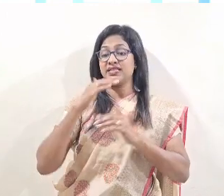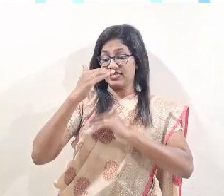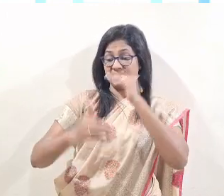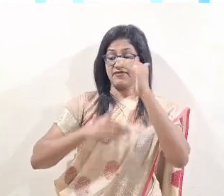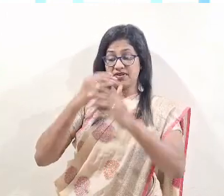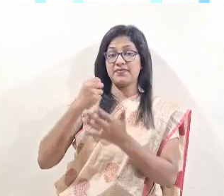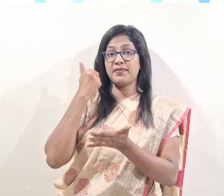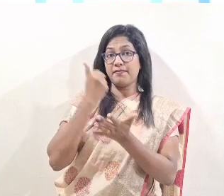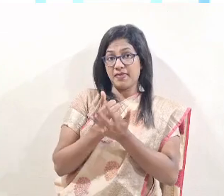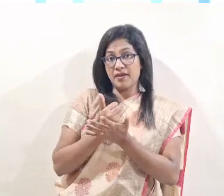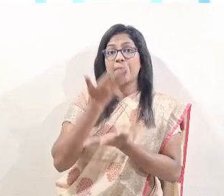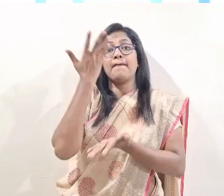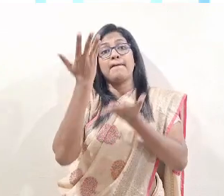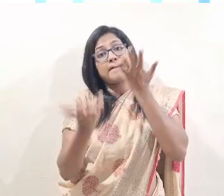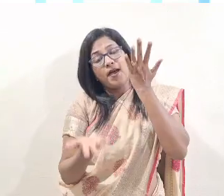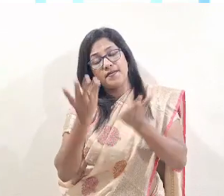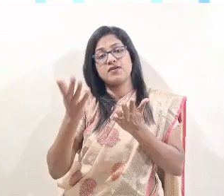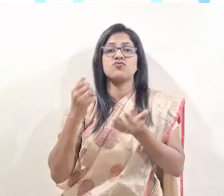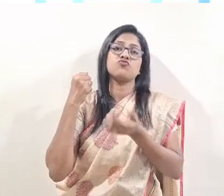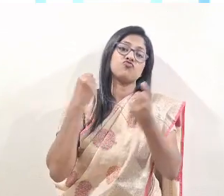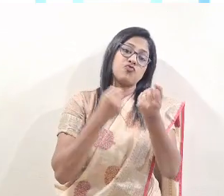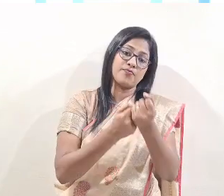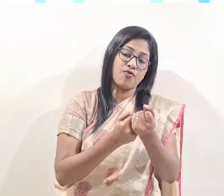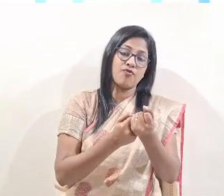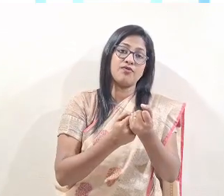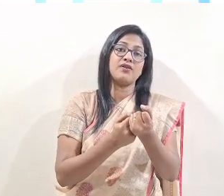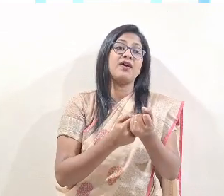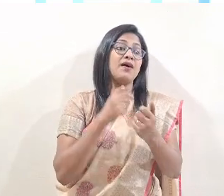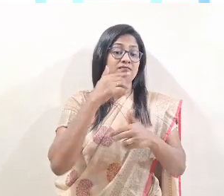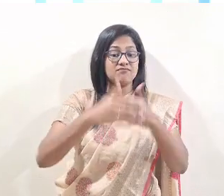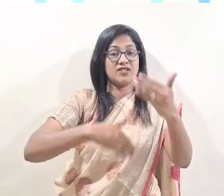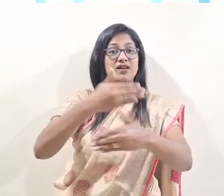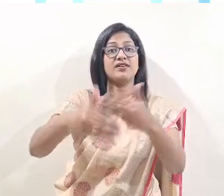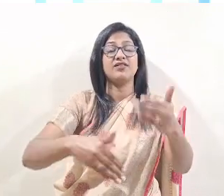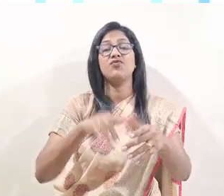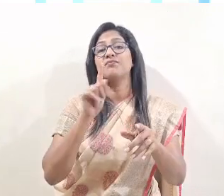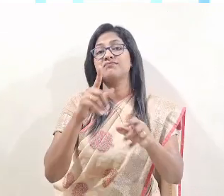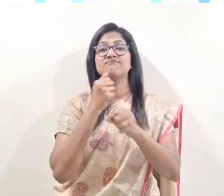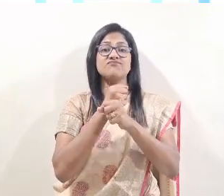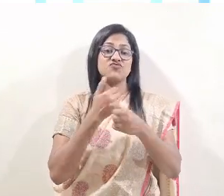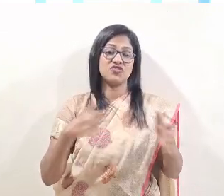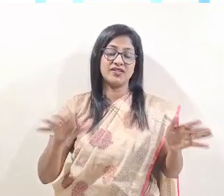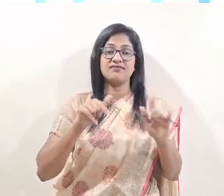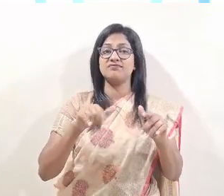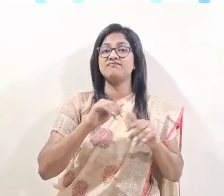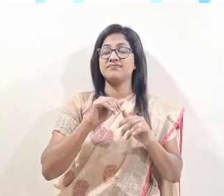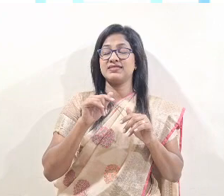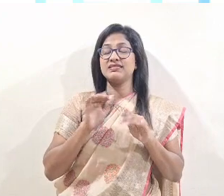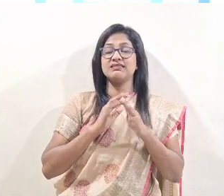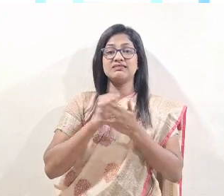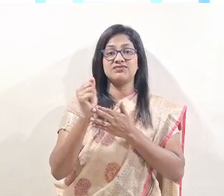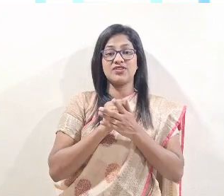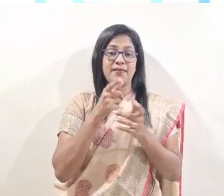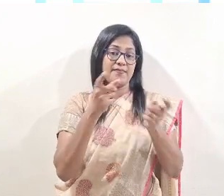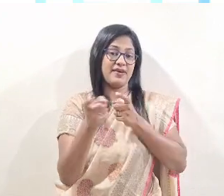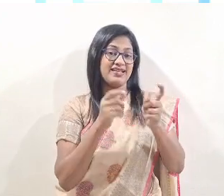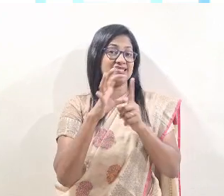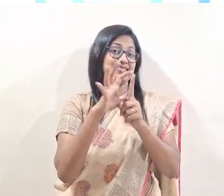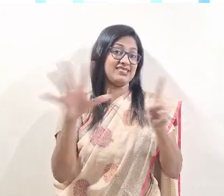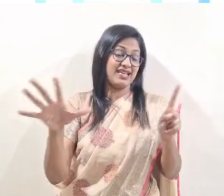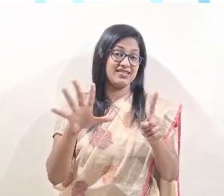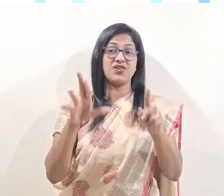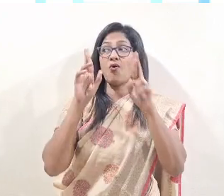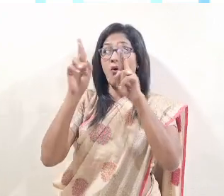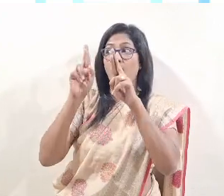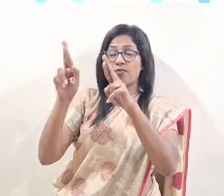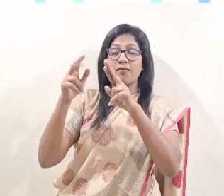might support with liquidity support, but in general, it's always better to avoid and to manage the risk than hope